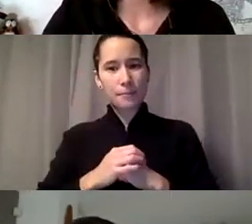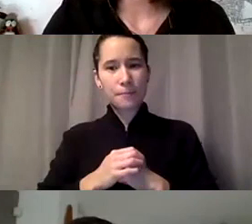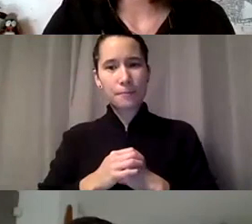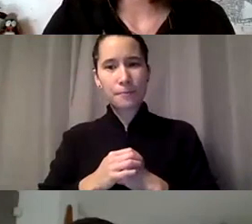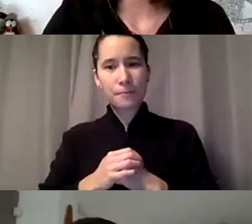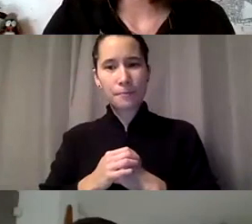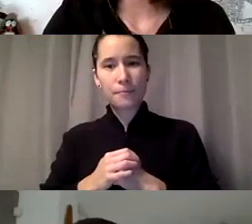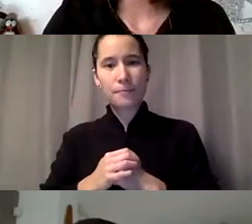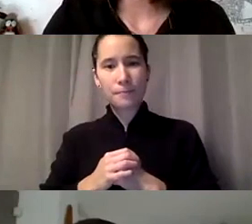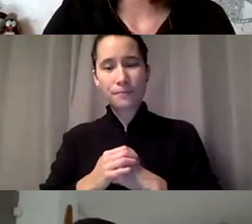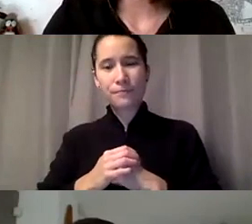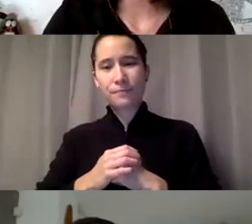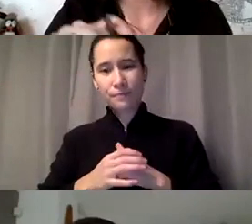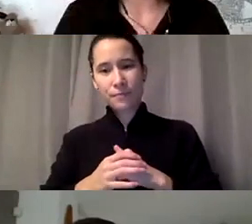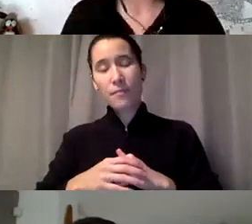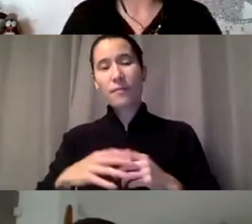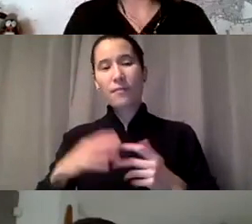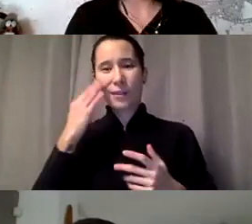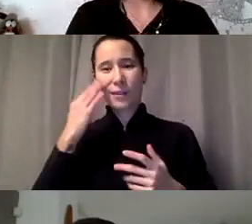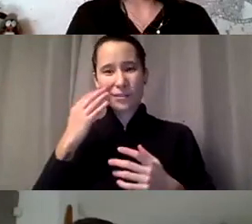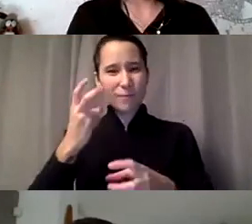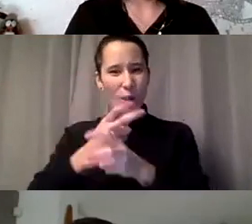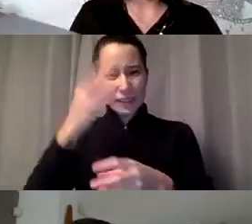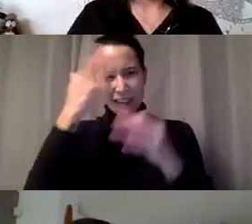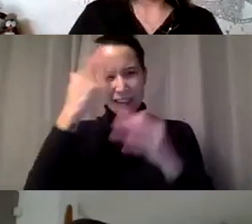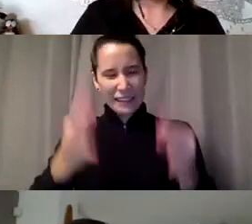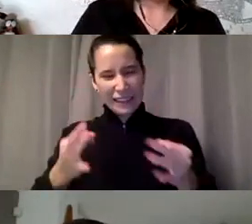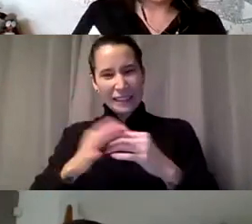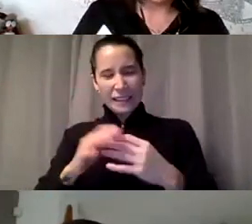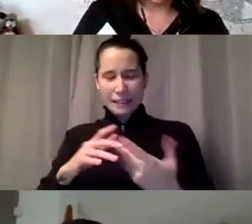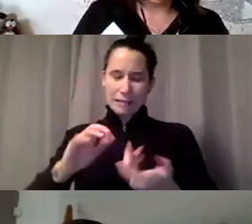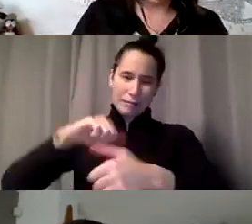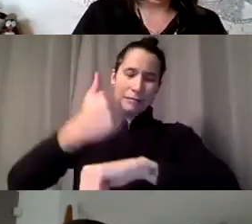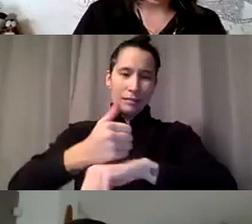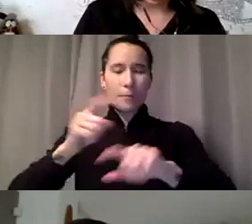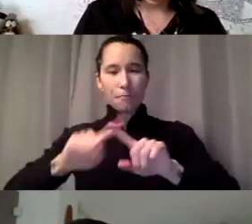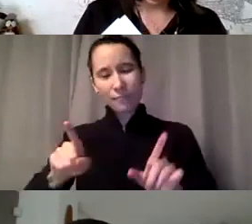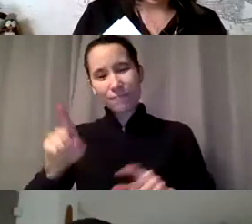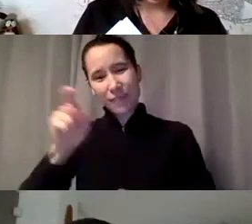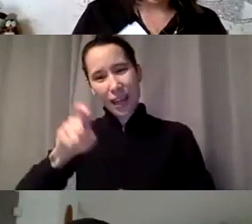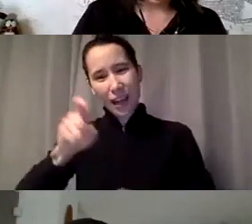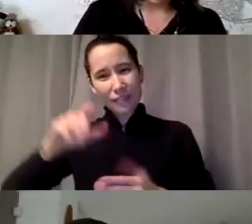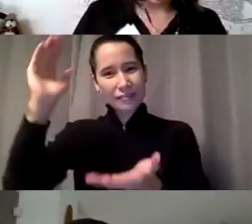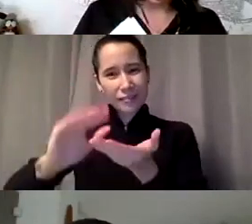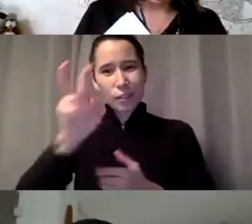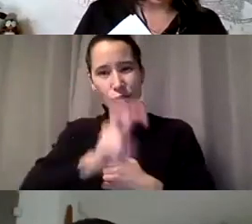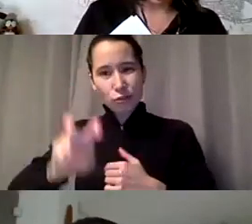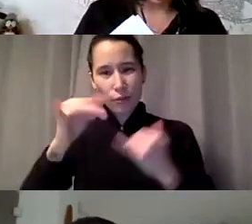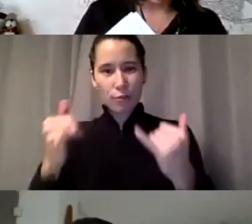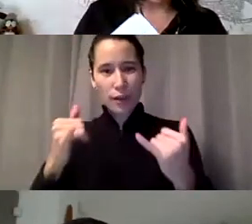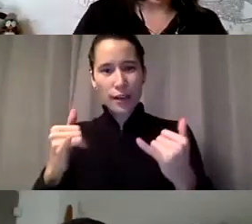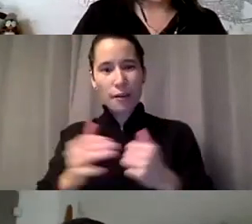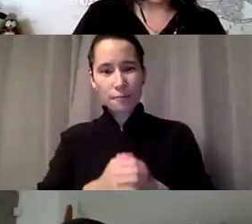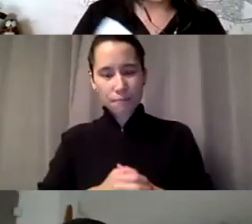difficult decision to make, but we do need to minimize our travel at this time, and really need to be thought through.